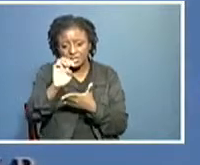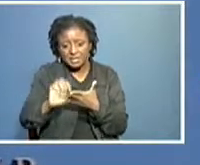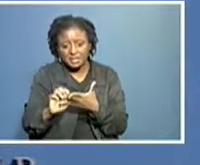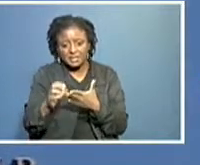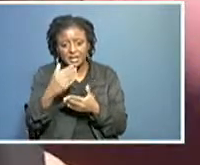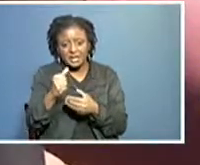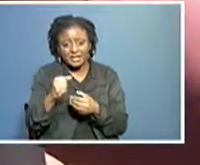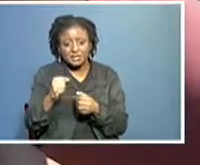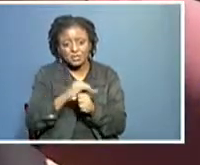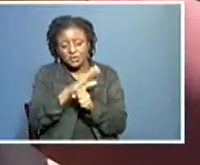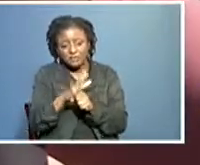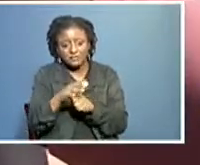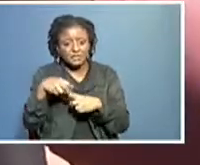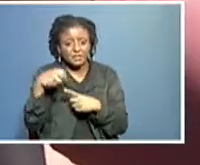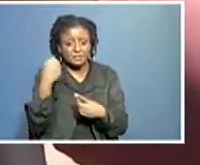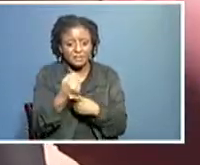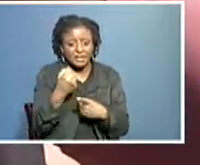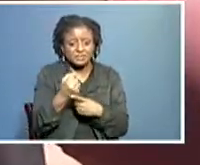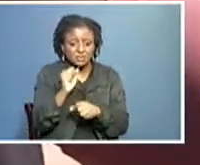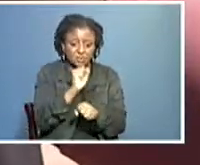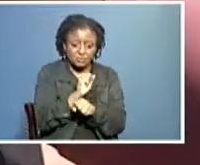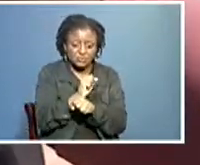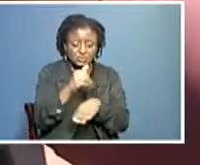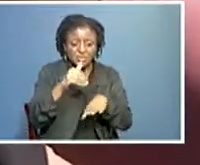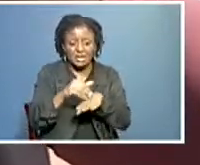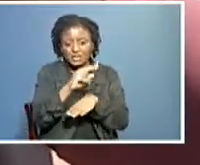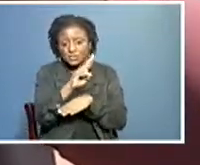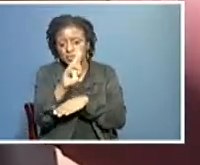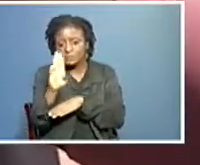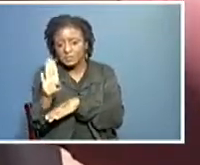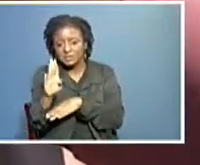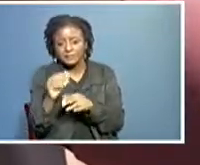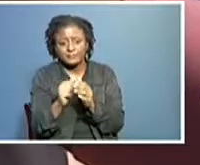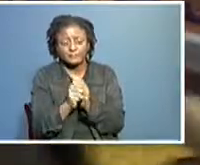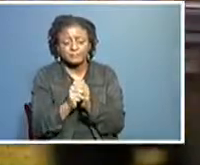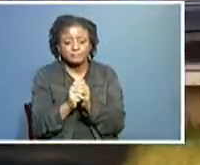impacts operations at UB. We'll be back right after this break.